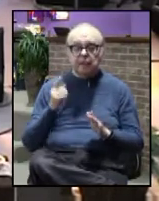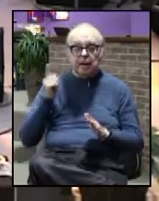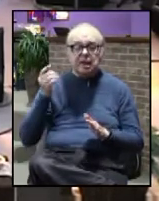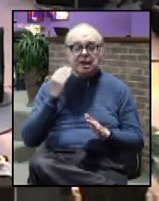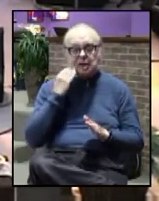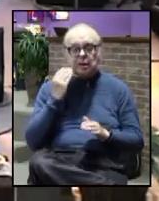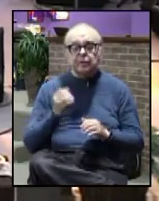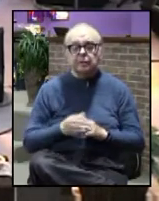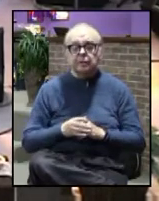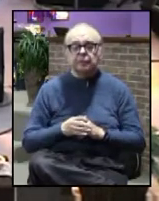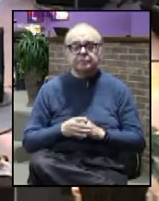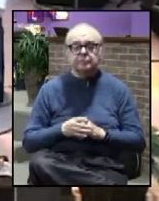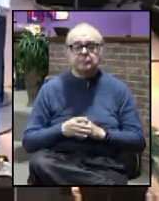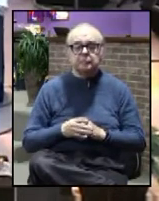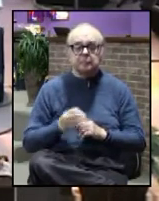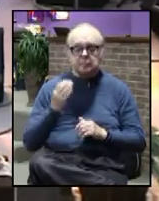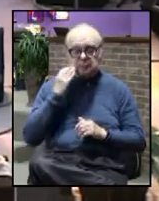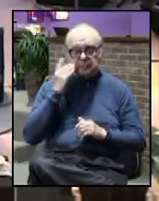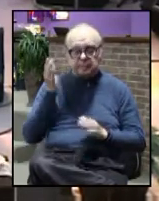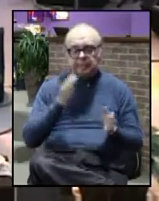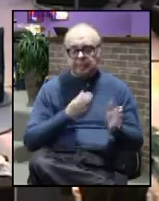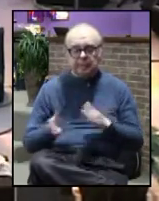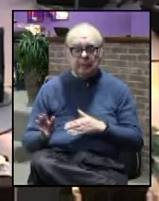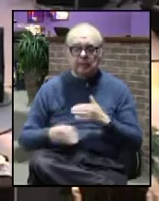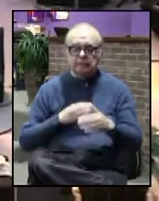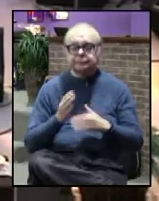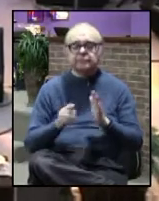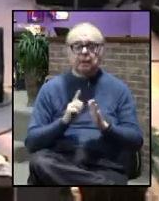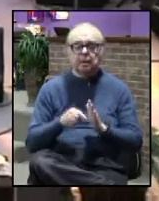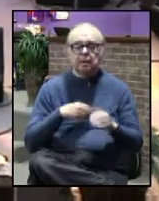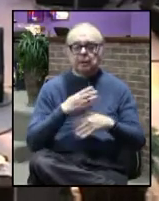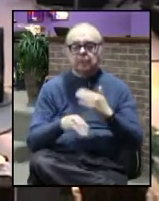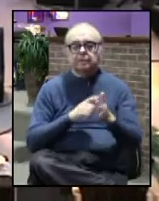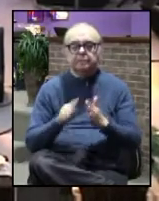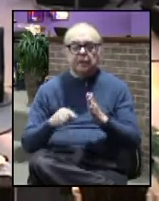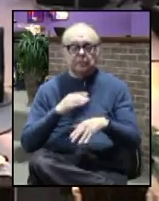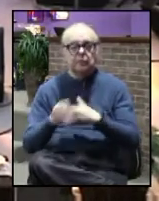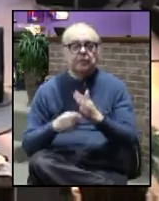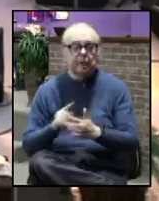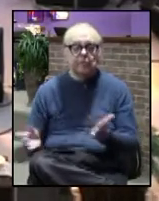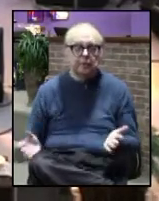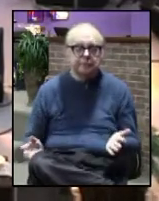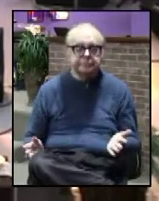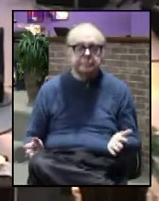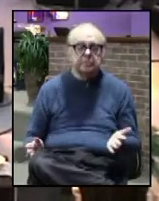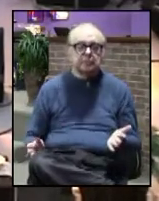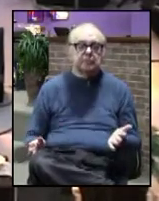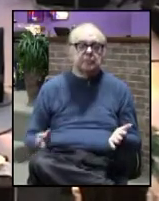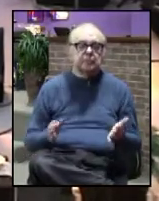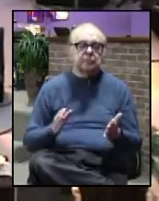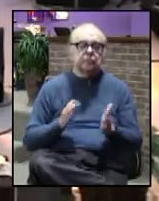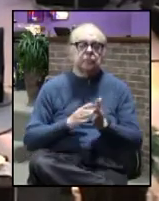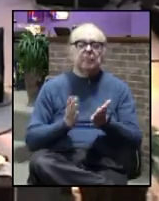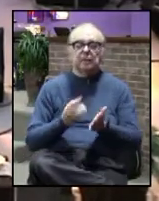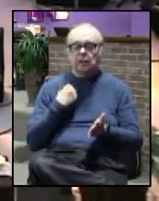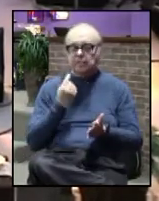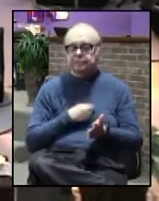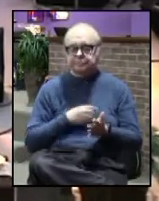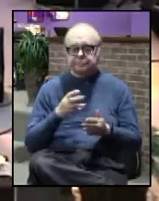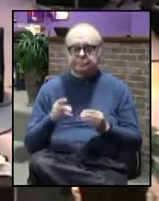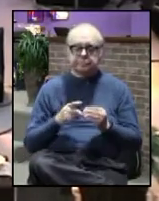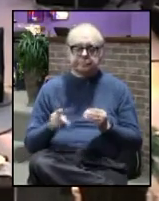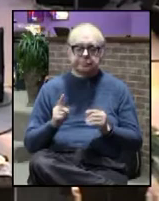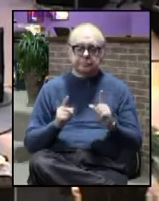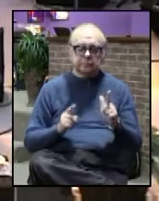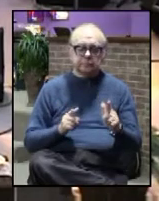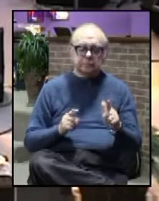does. Do you know He's preparing you for the next moment and the next moment and the next moment? As the Bible told us in Psalms